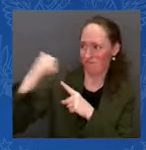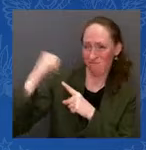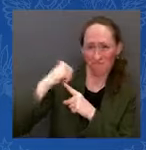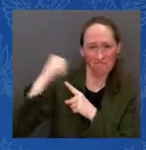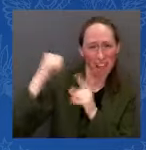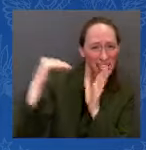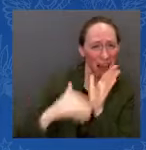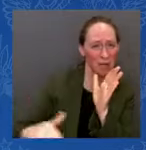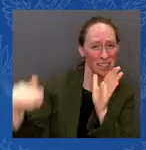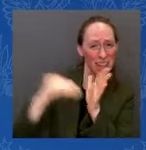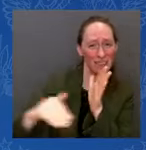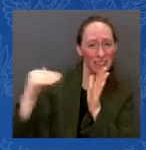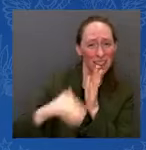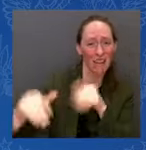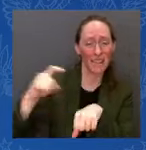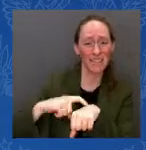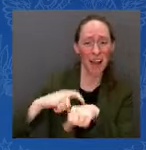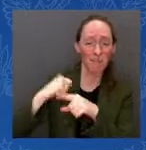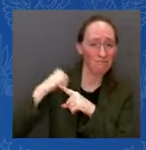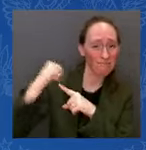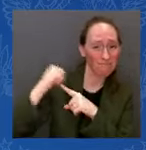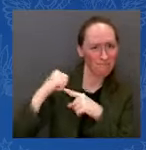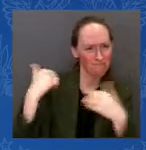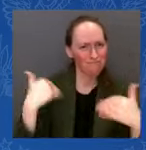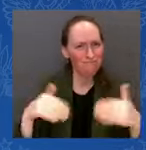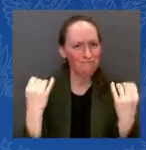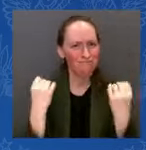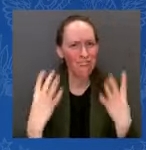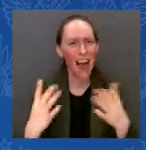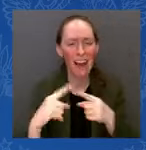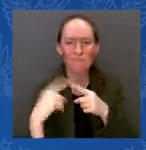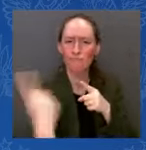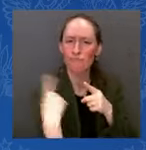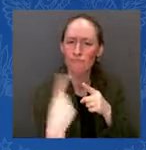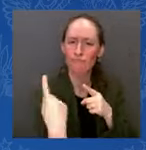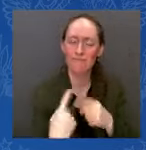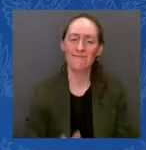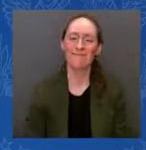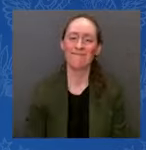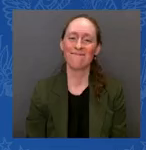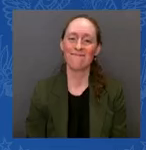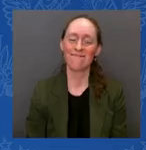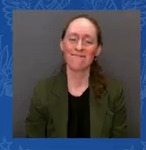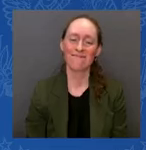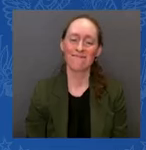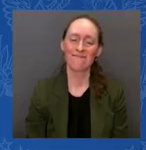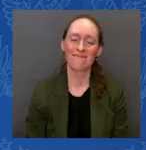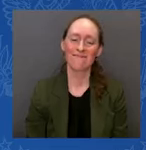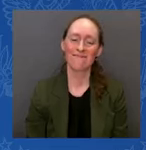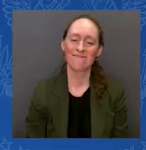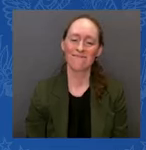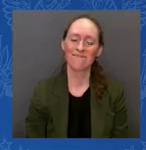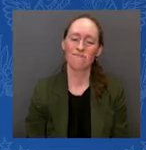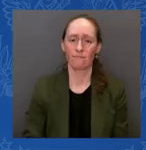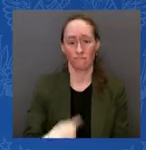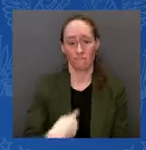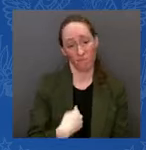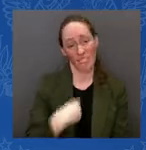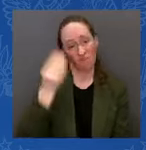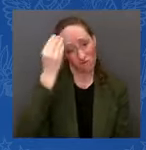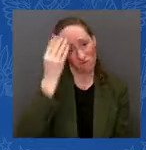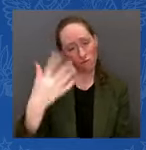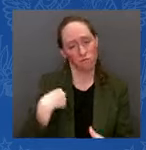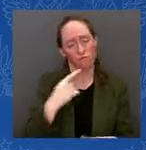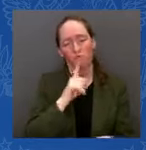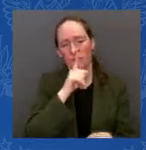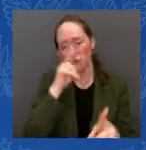propulsion technology is a point of honor, pride, and deep tradition, currently helmed by Admiral Frank Caldwell, who